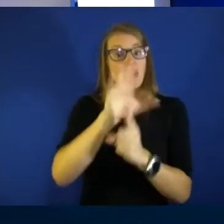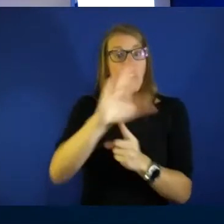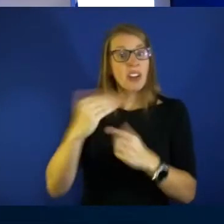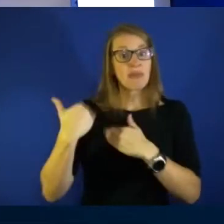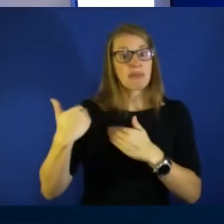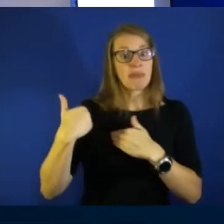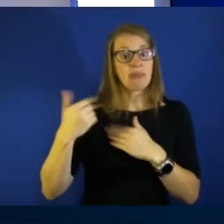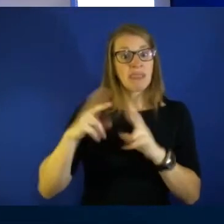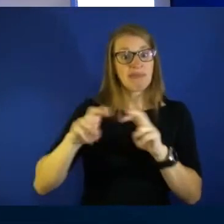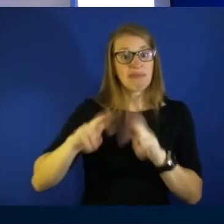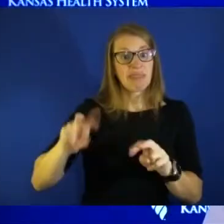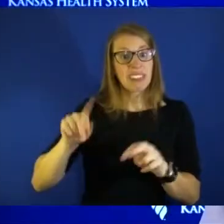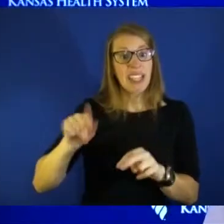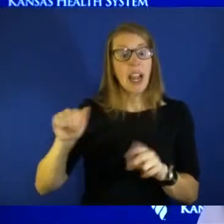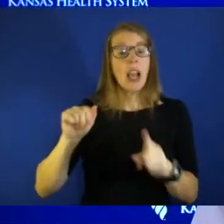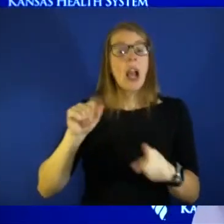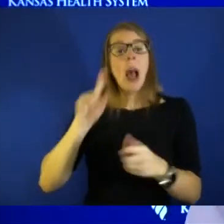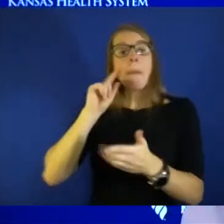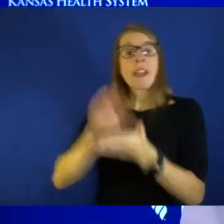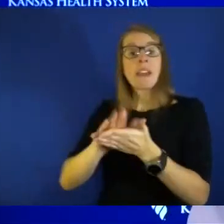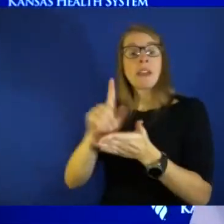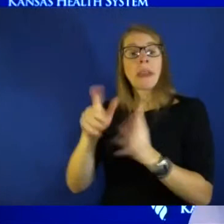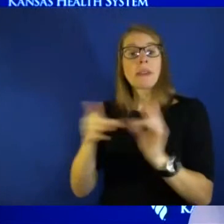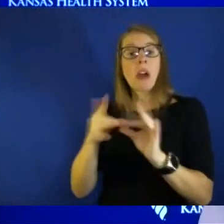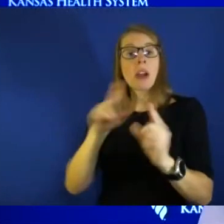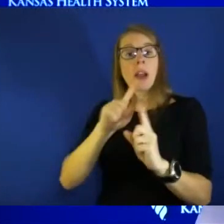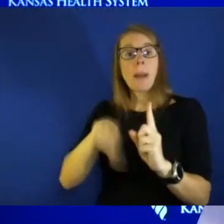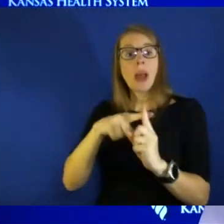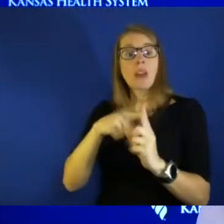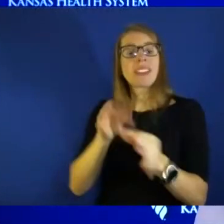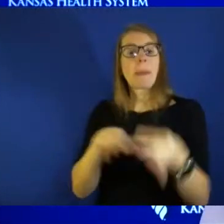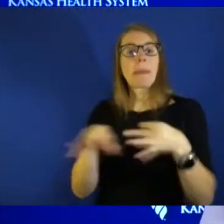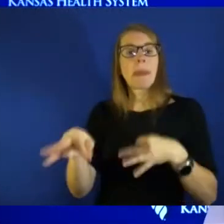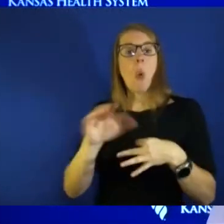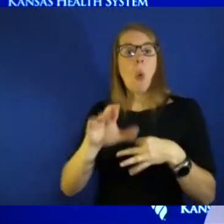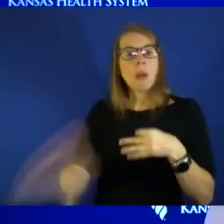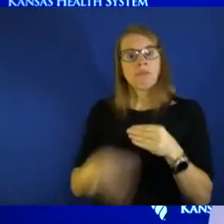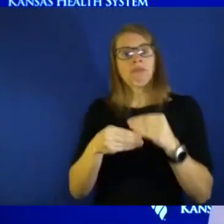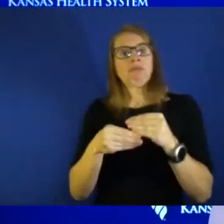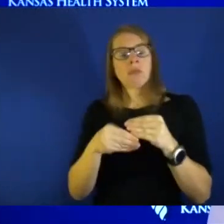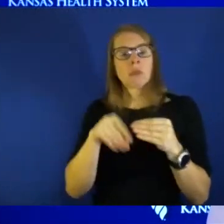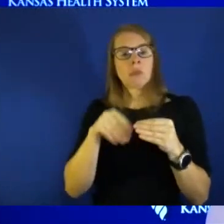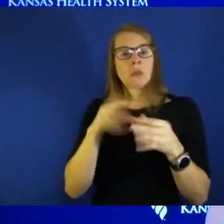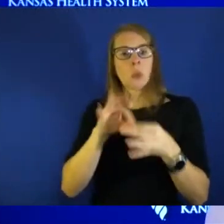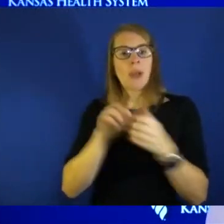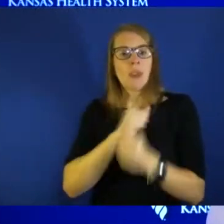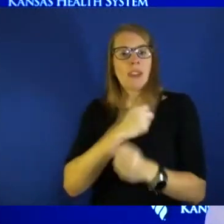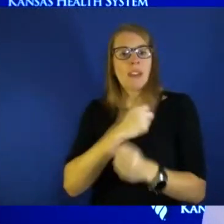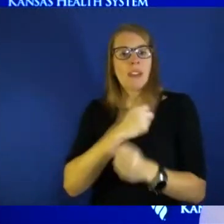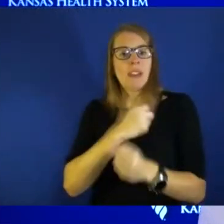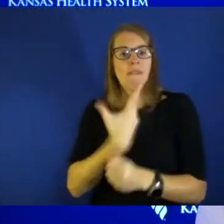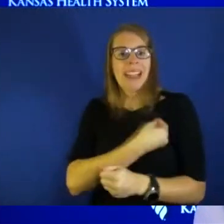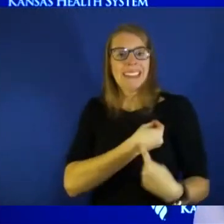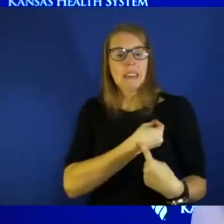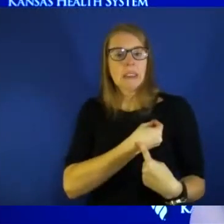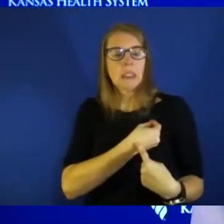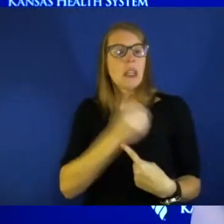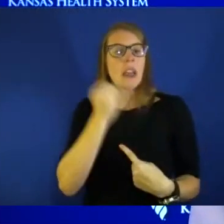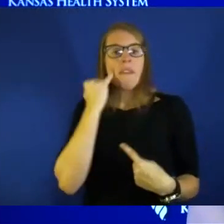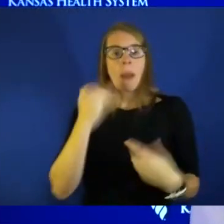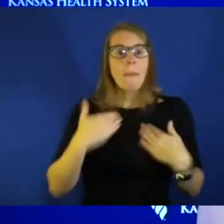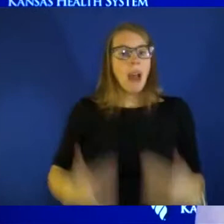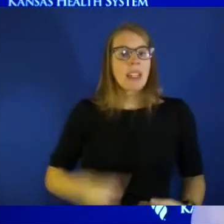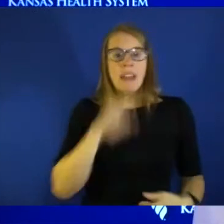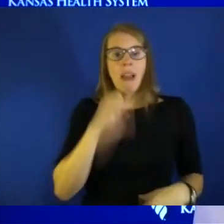what they're talking about as well is also supplementation or just an adjunct to vaccines if you don't respond or if we know you're immune suppressed